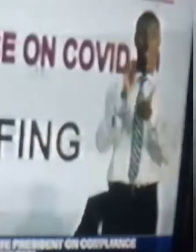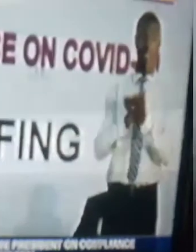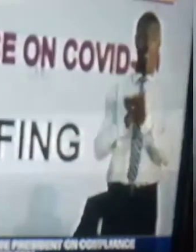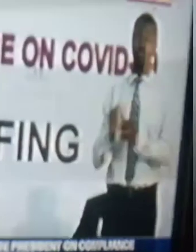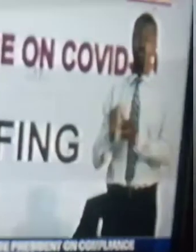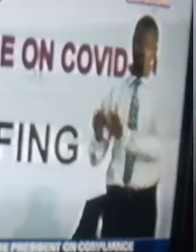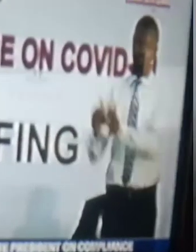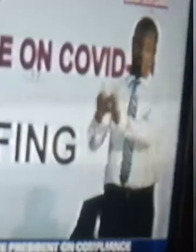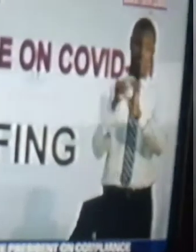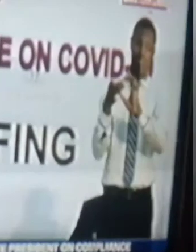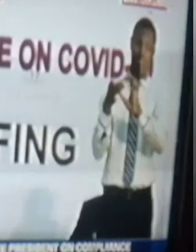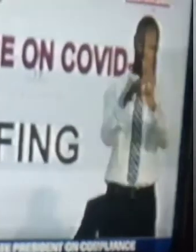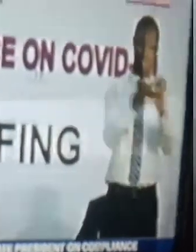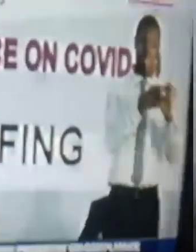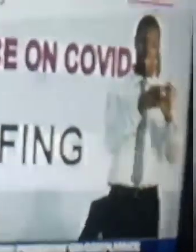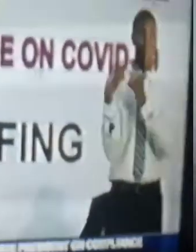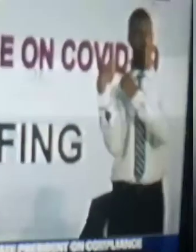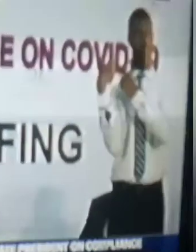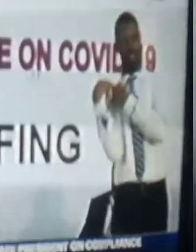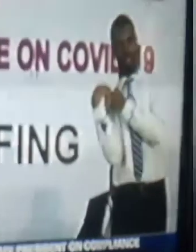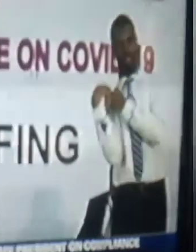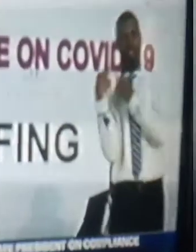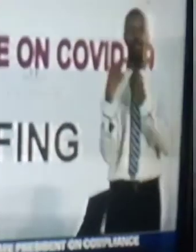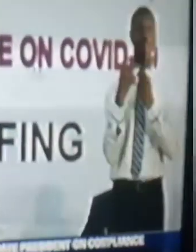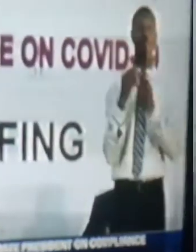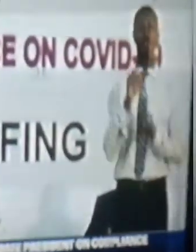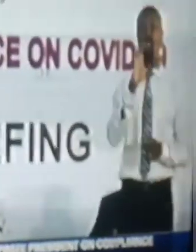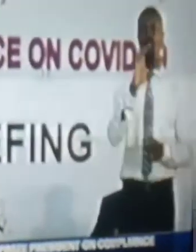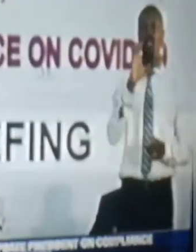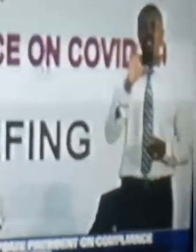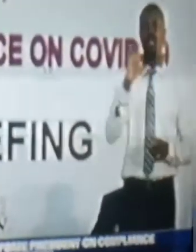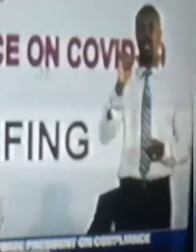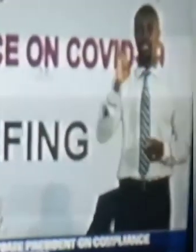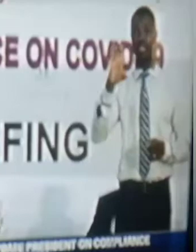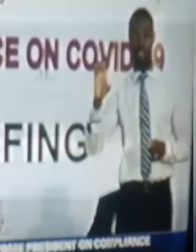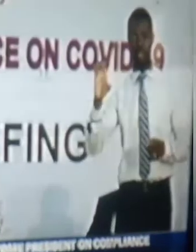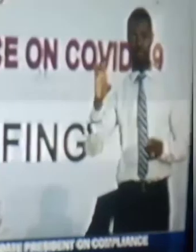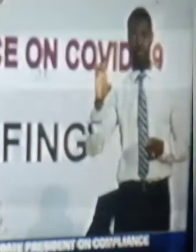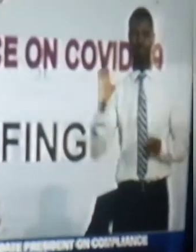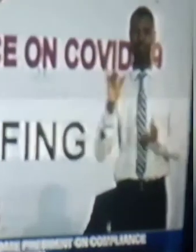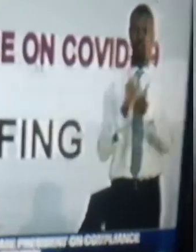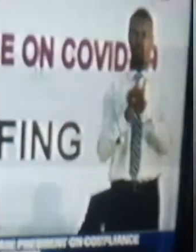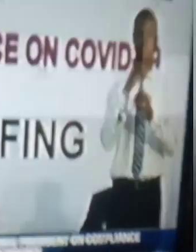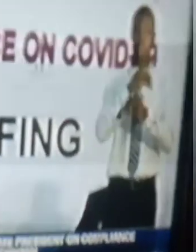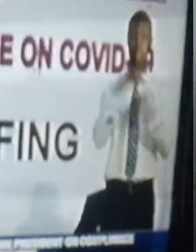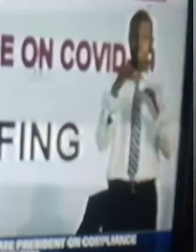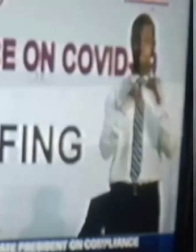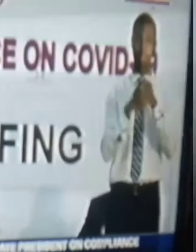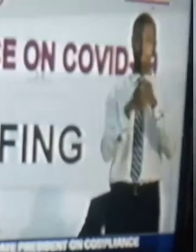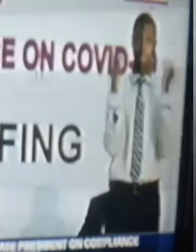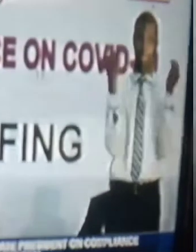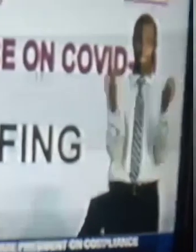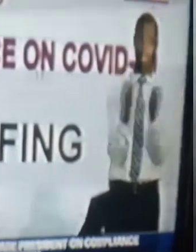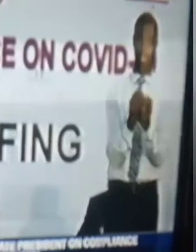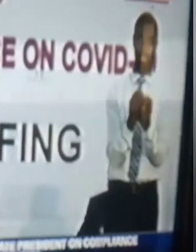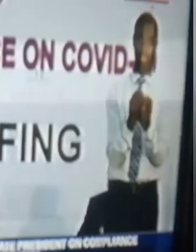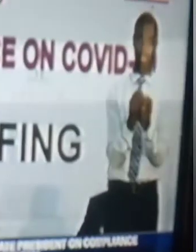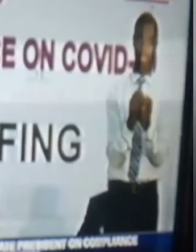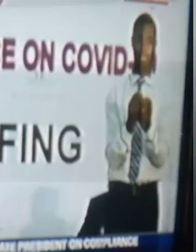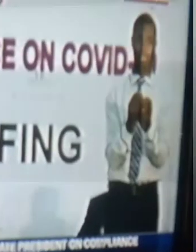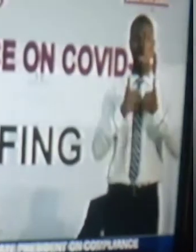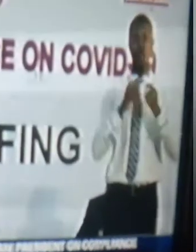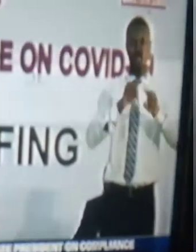responsibility initiated by CCECC, a company with a total volume of